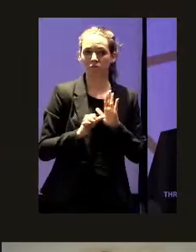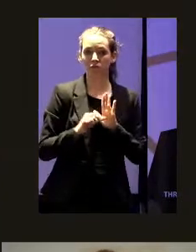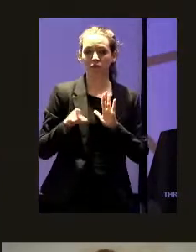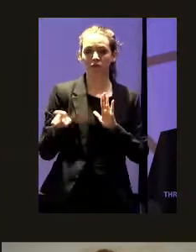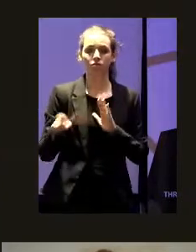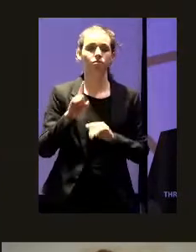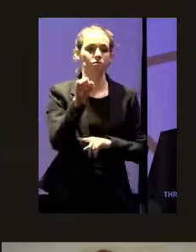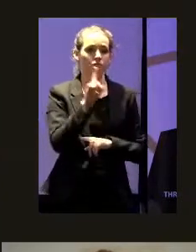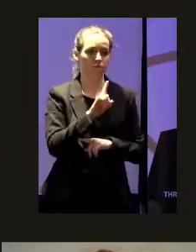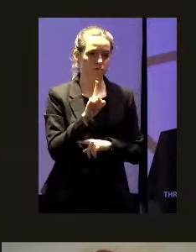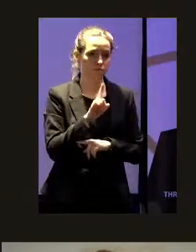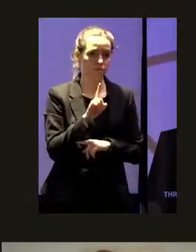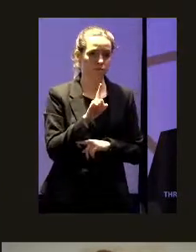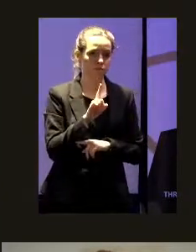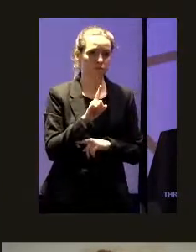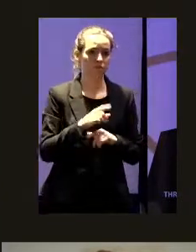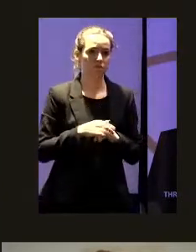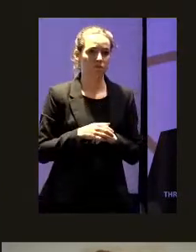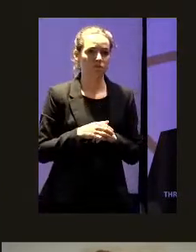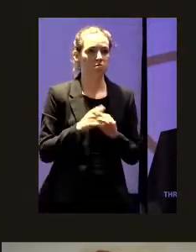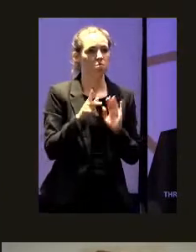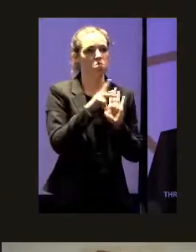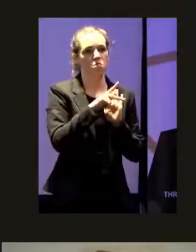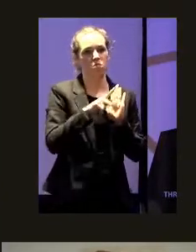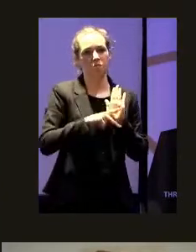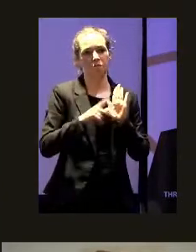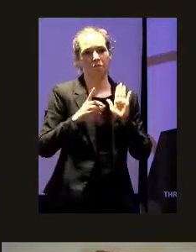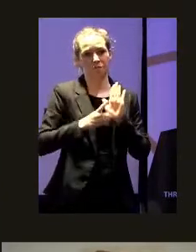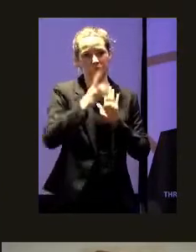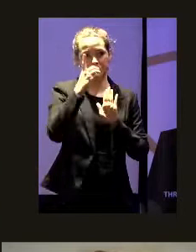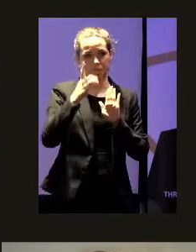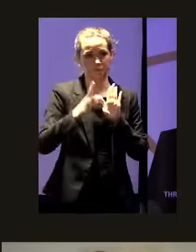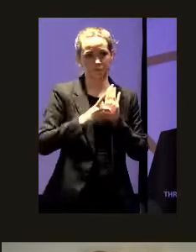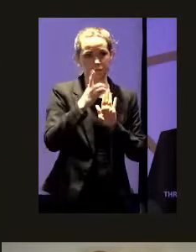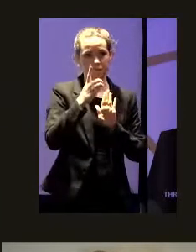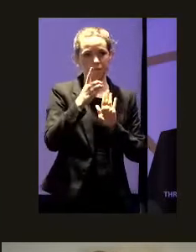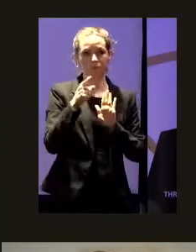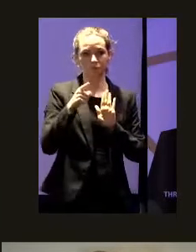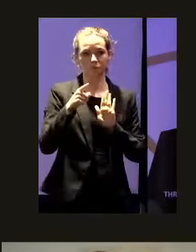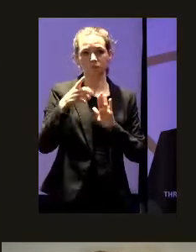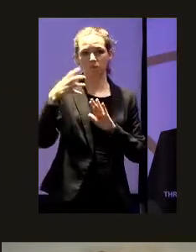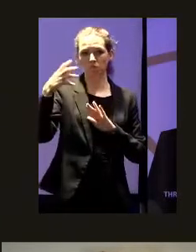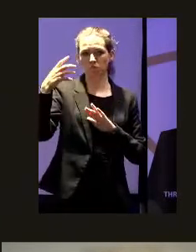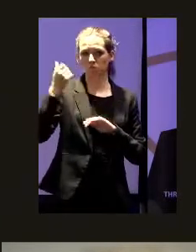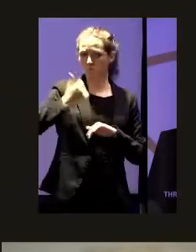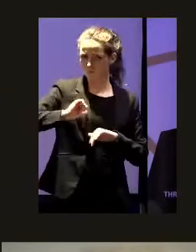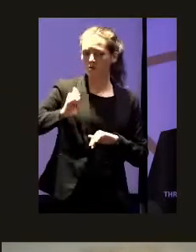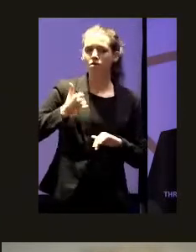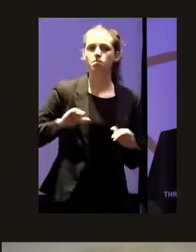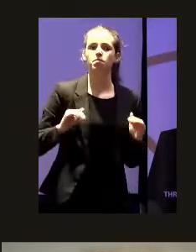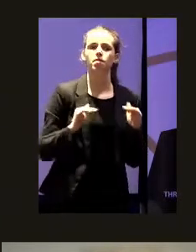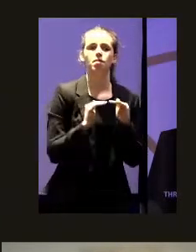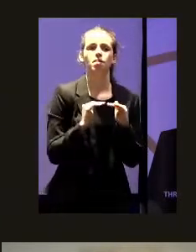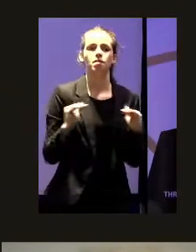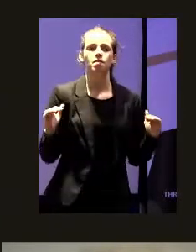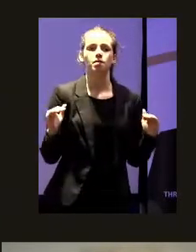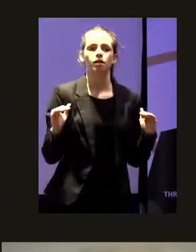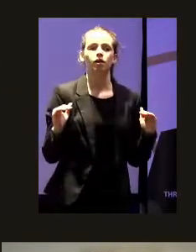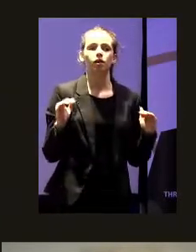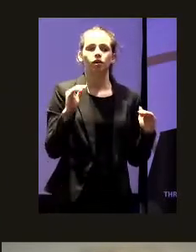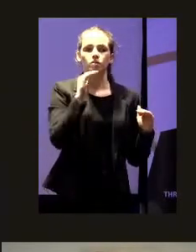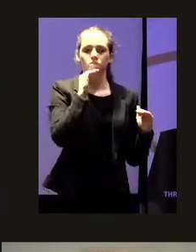policy, and that policy development at municipal level should also take note the